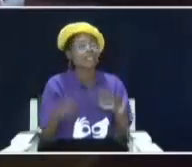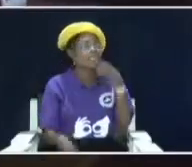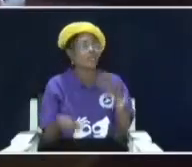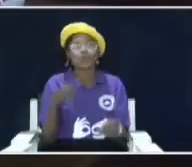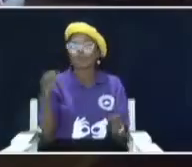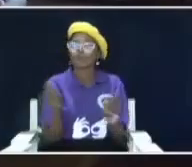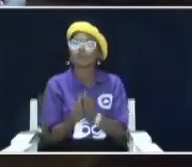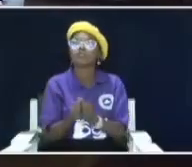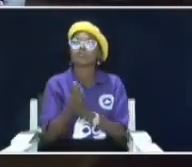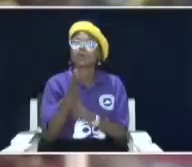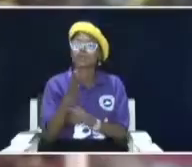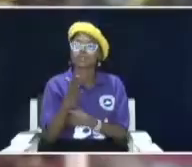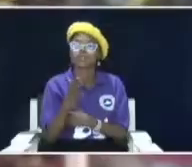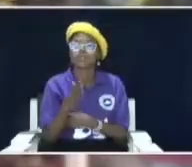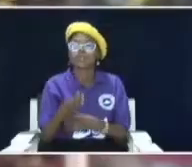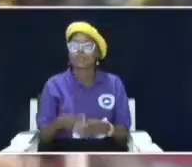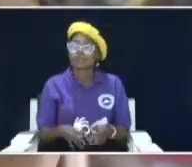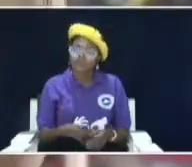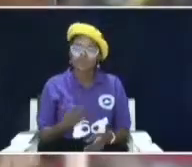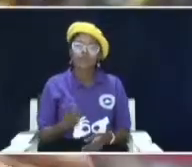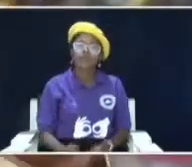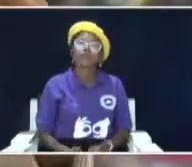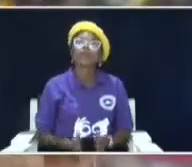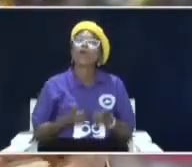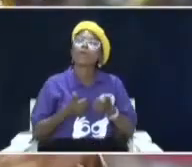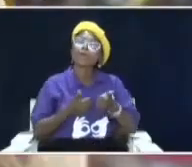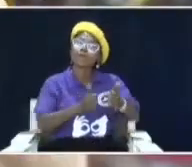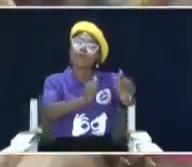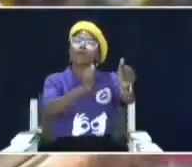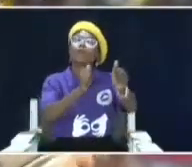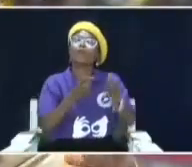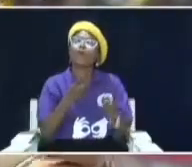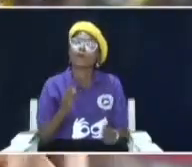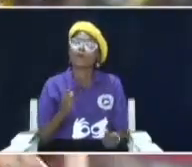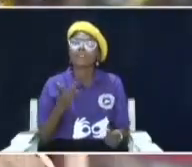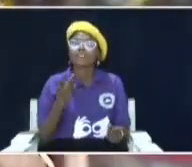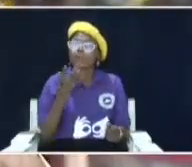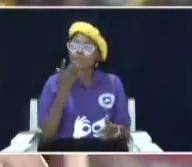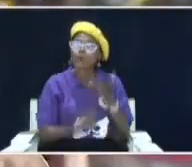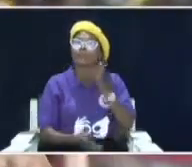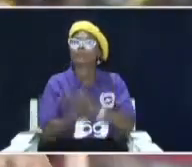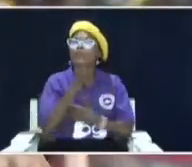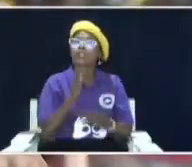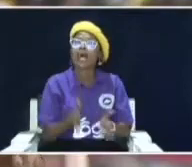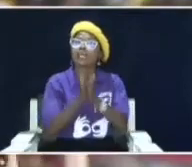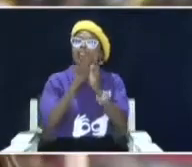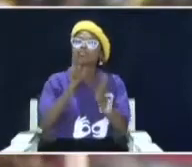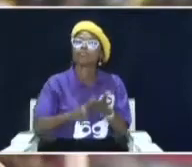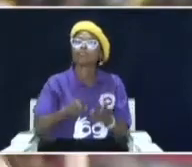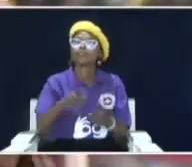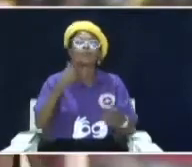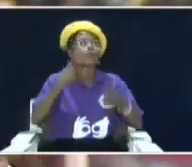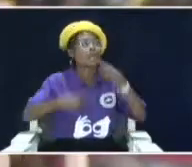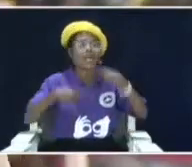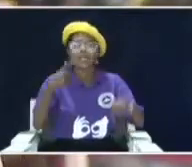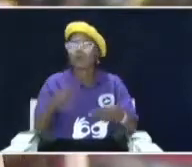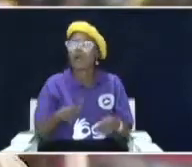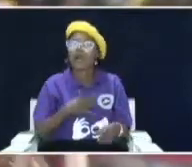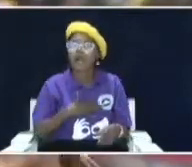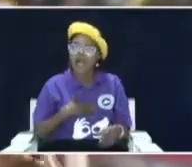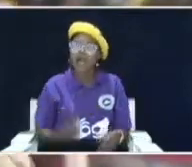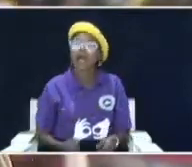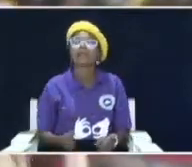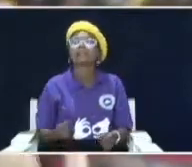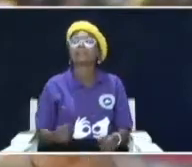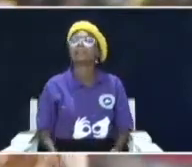Pursue vision 2032. Go and win souls. No argument. Go and win souls.